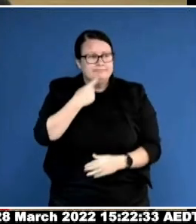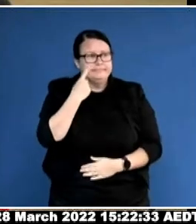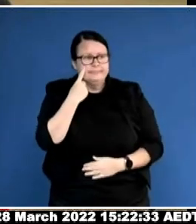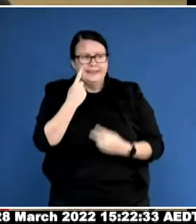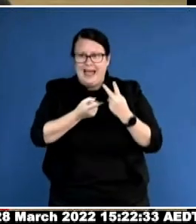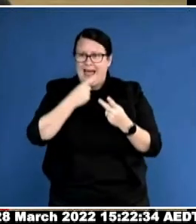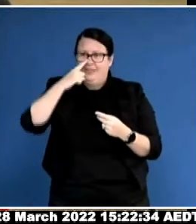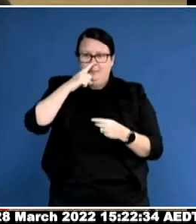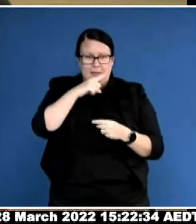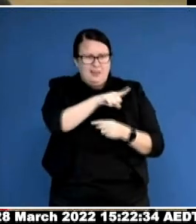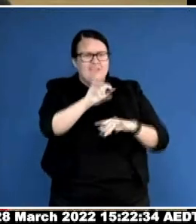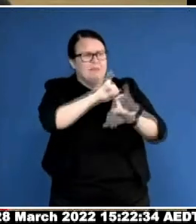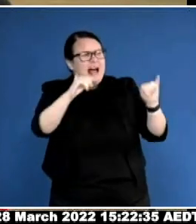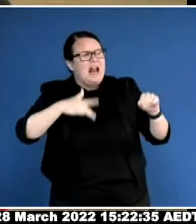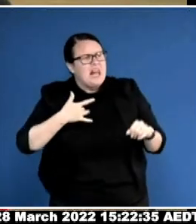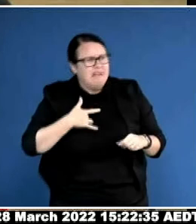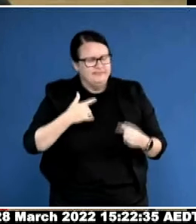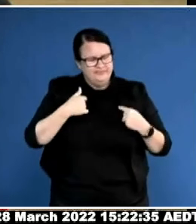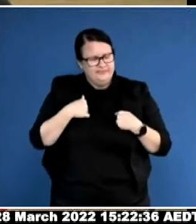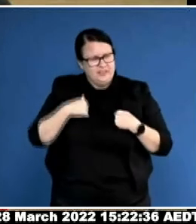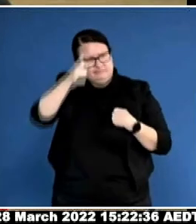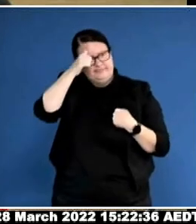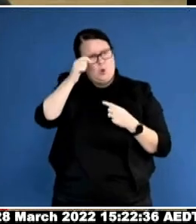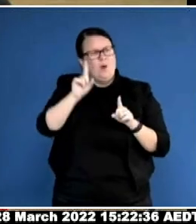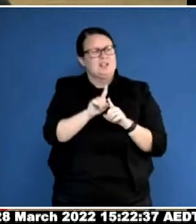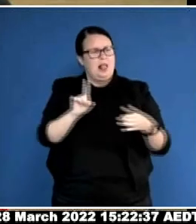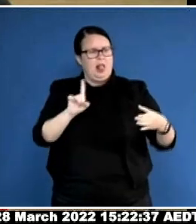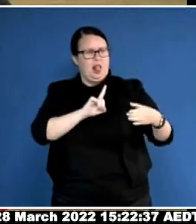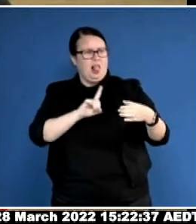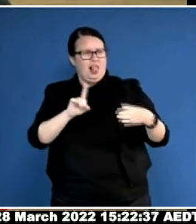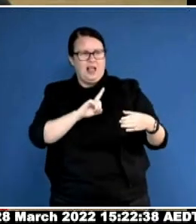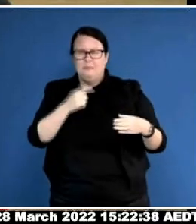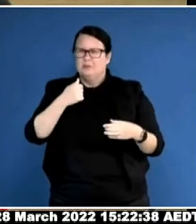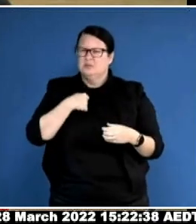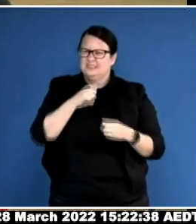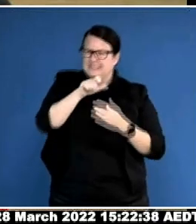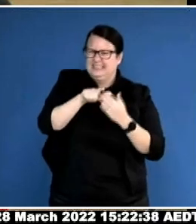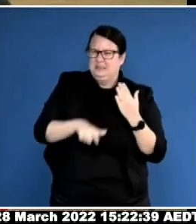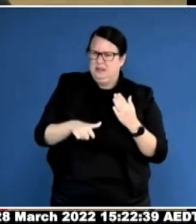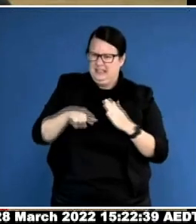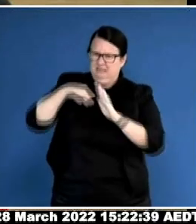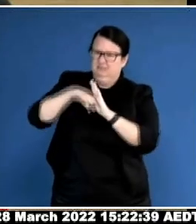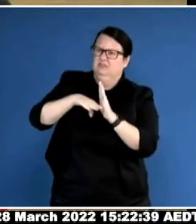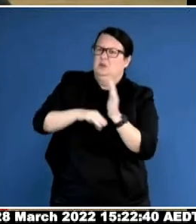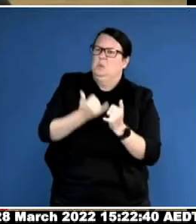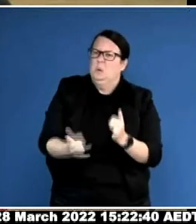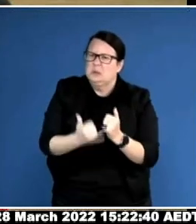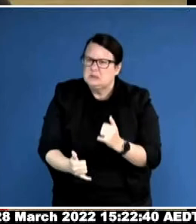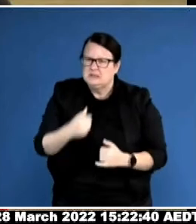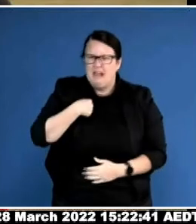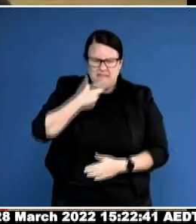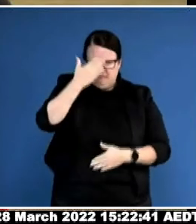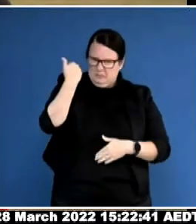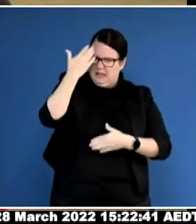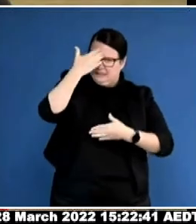have a degenerative condition and I know what it's like to be an outsider, not of the social norm, to be discriminated